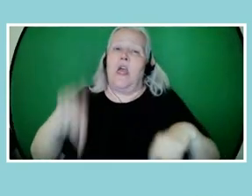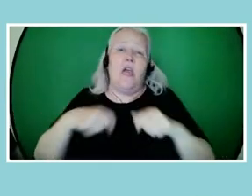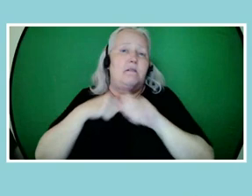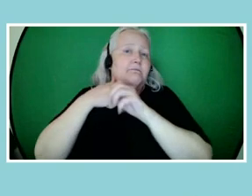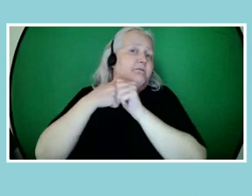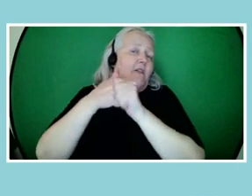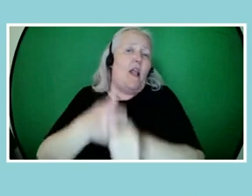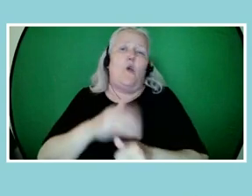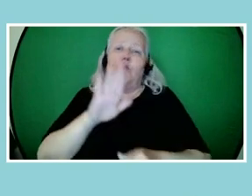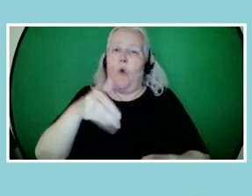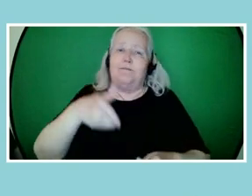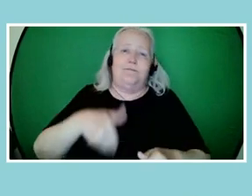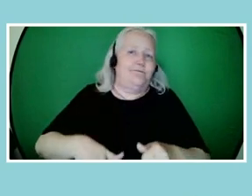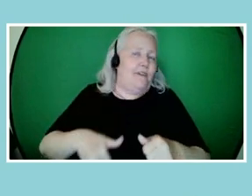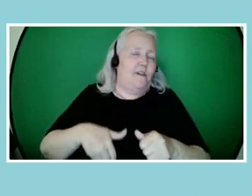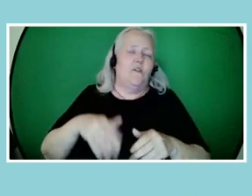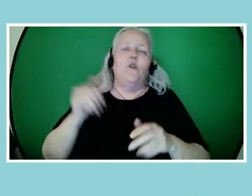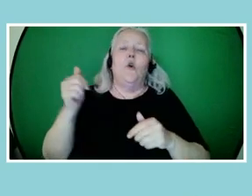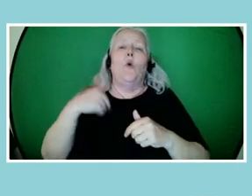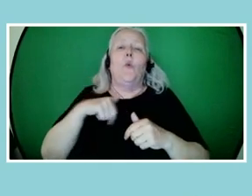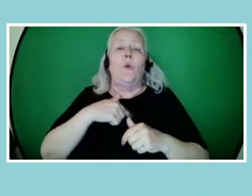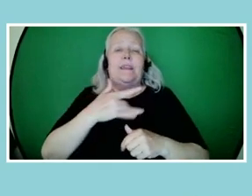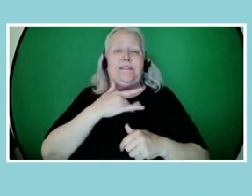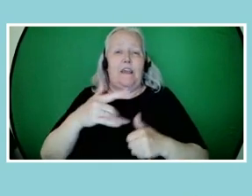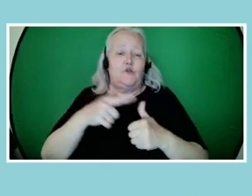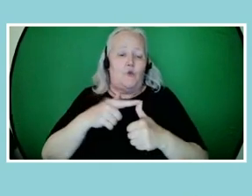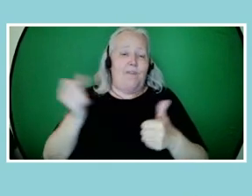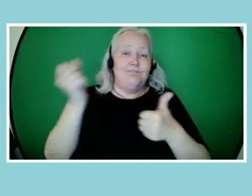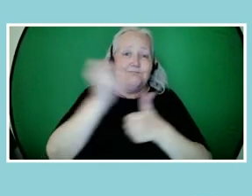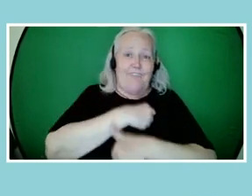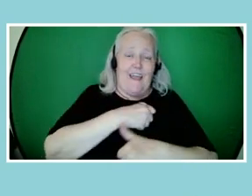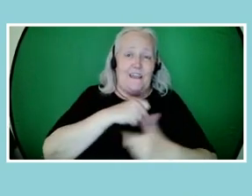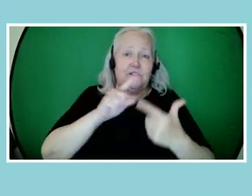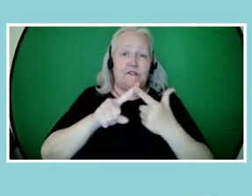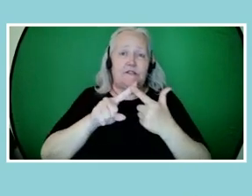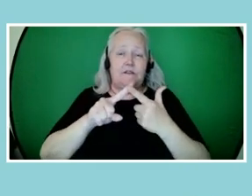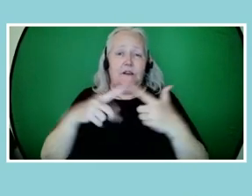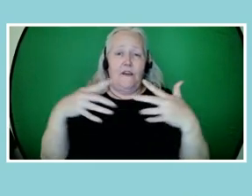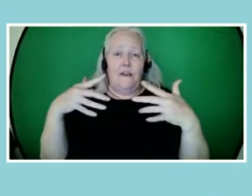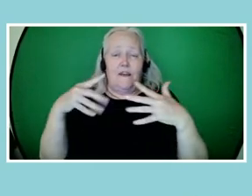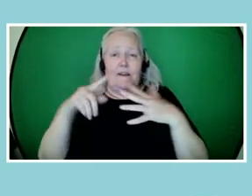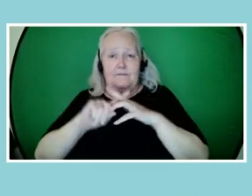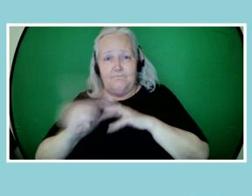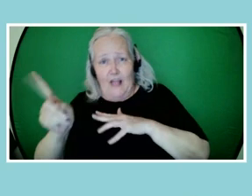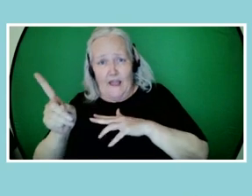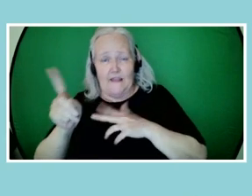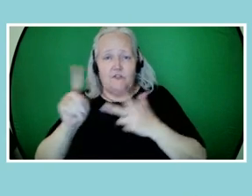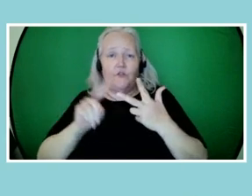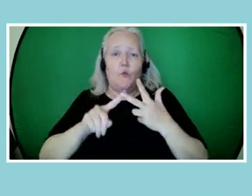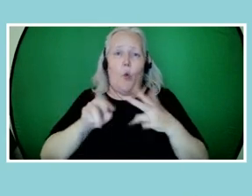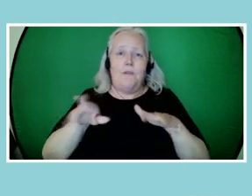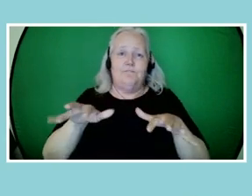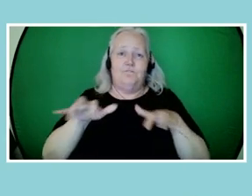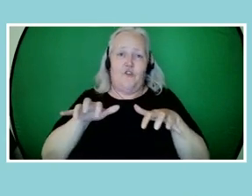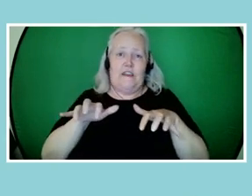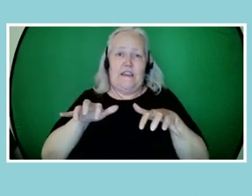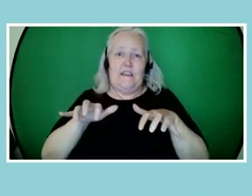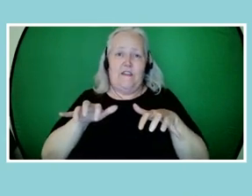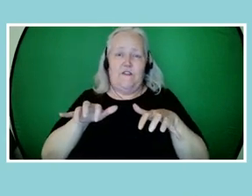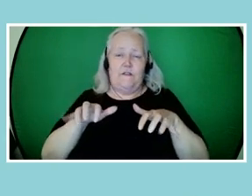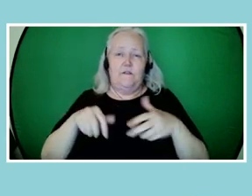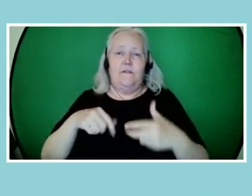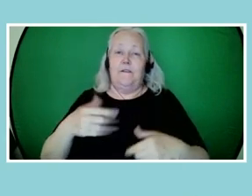a flight, or a freeze reaction. Mine is the fight reaction. I am very quick